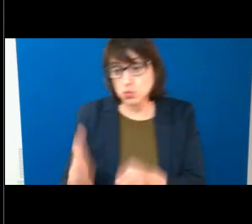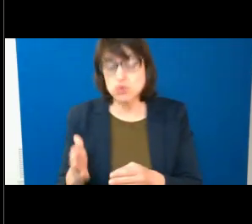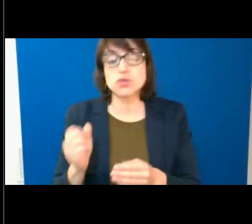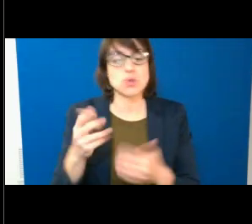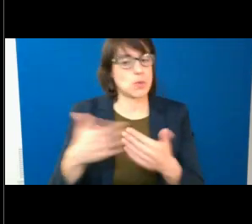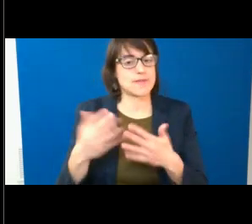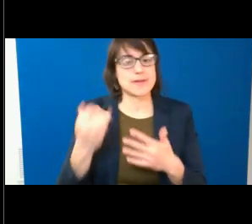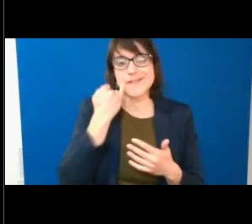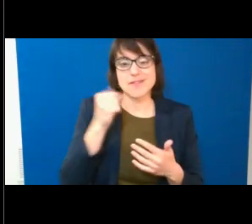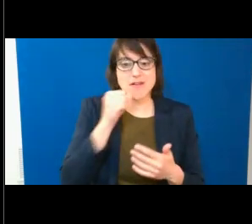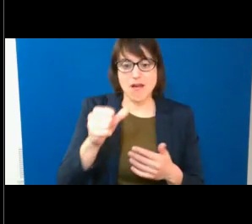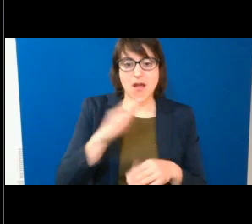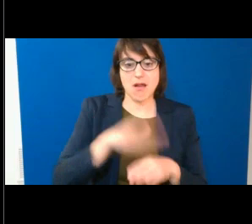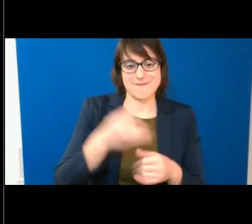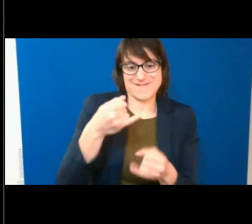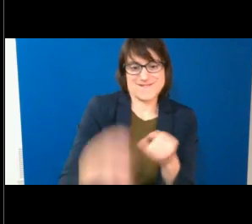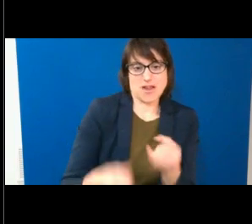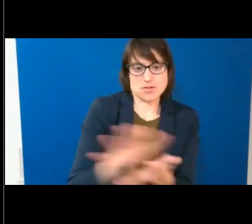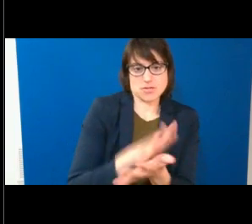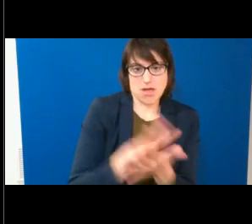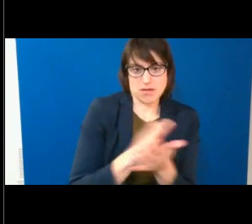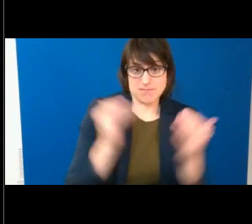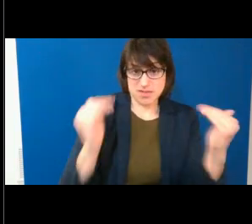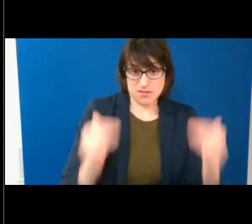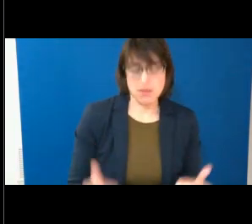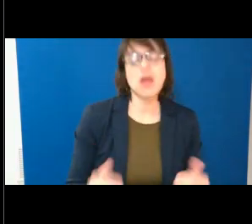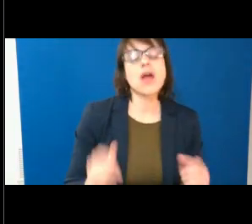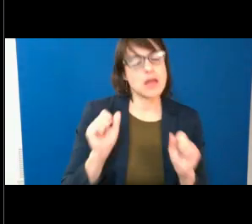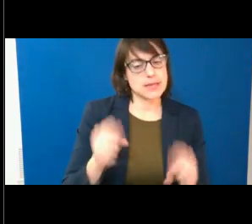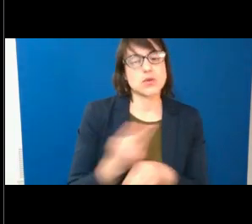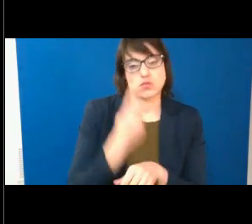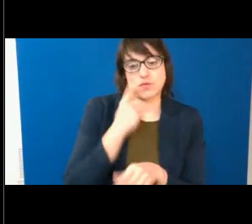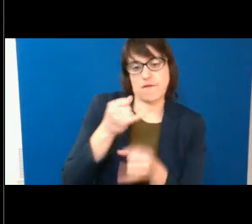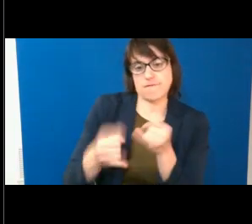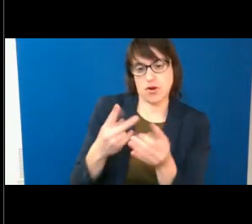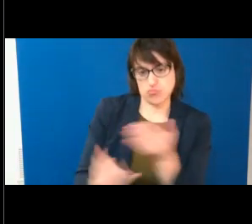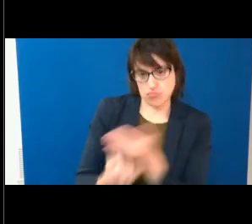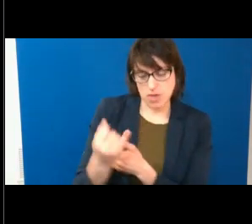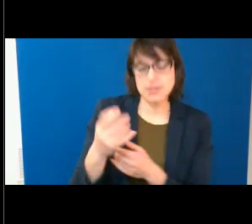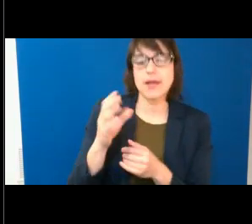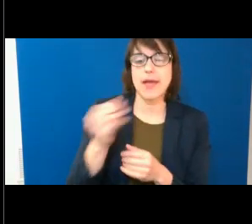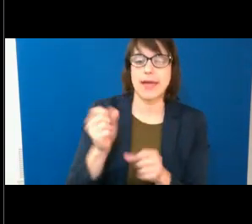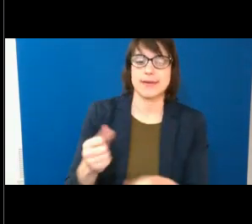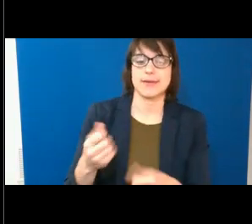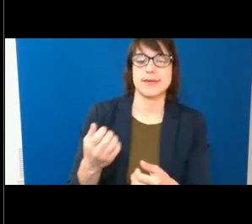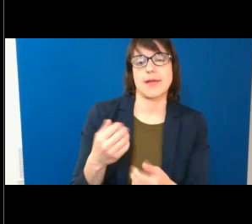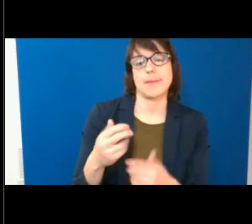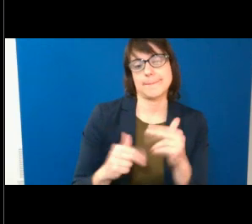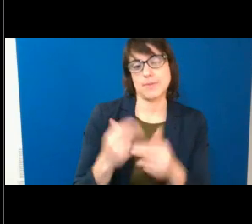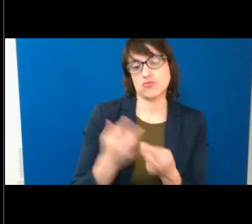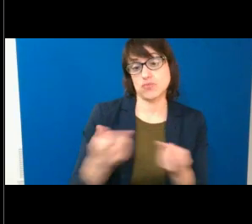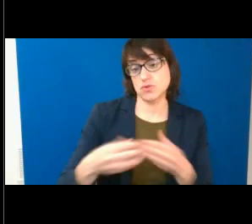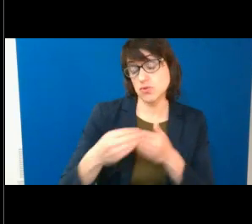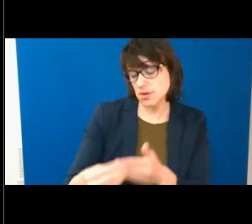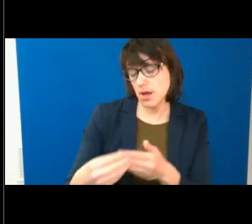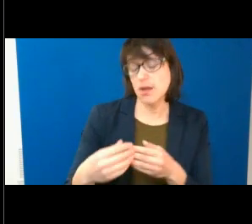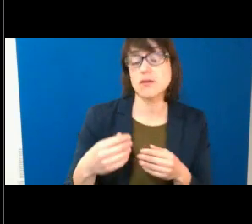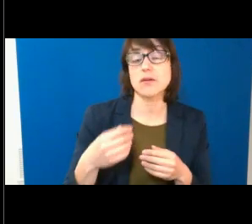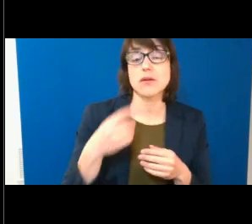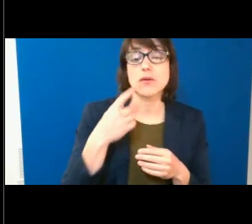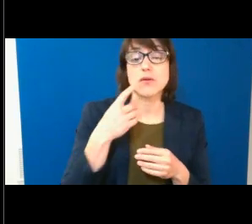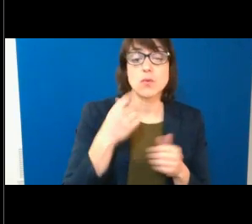document, they can be used for additional projects, and build out a resource guide with those profiles along with funding opportunities, upcoming events